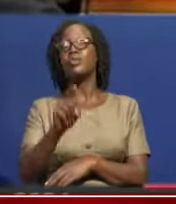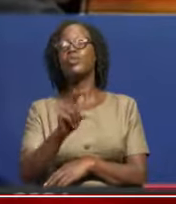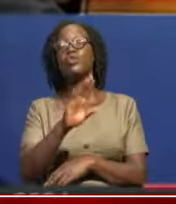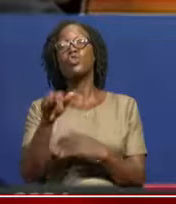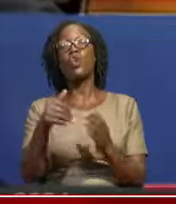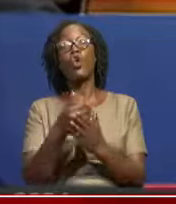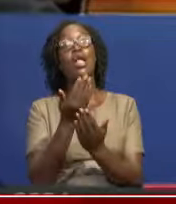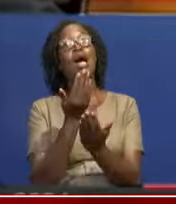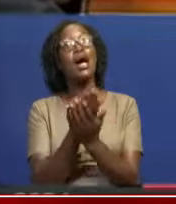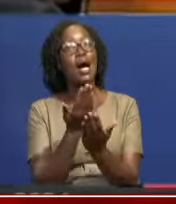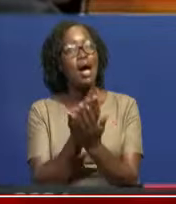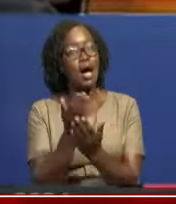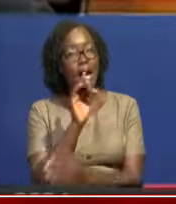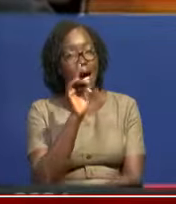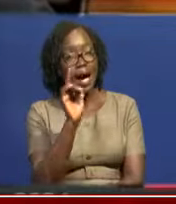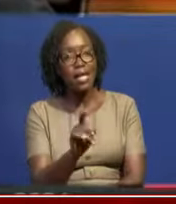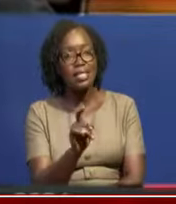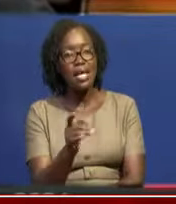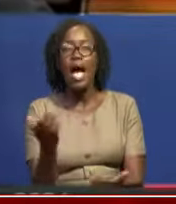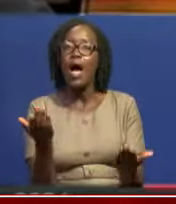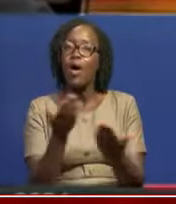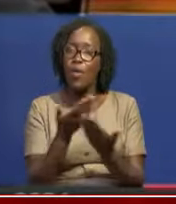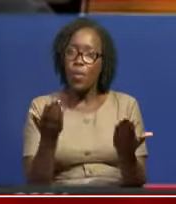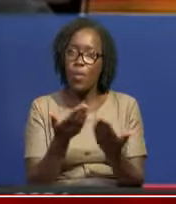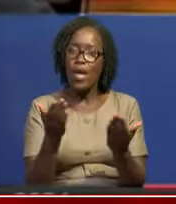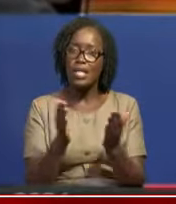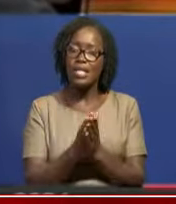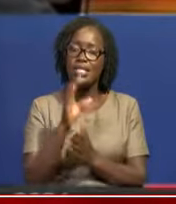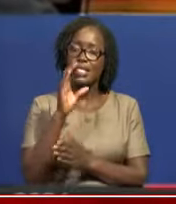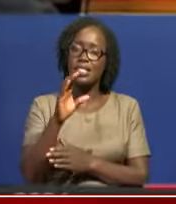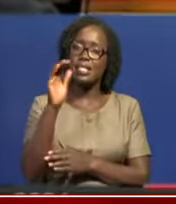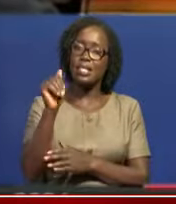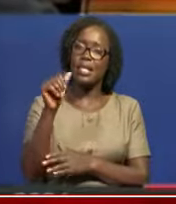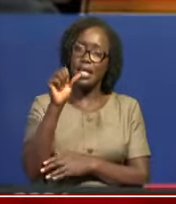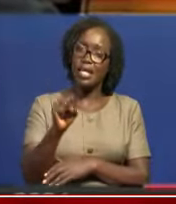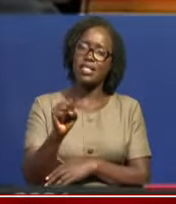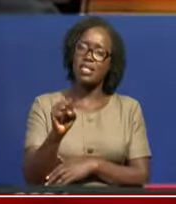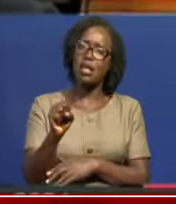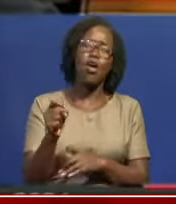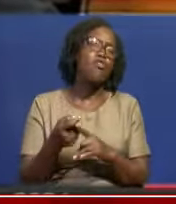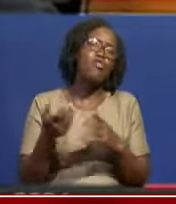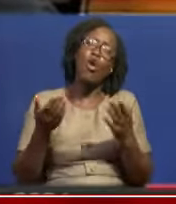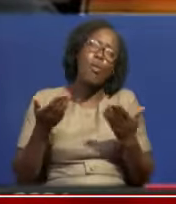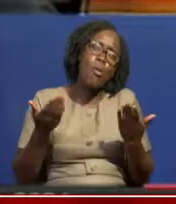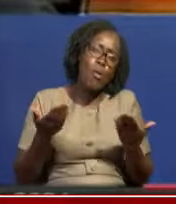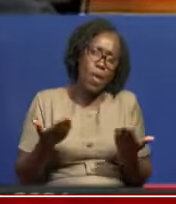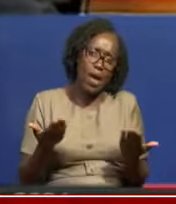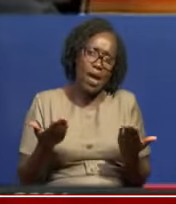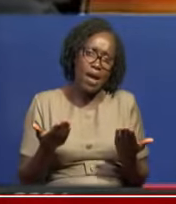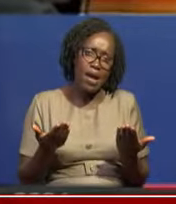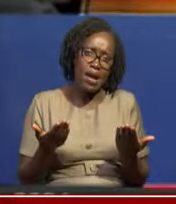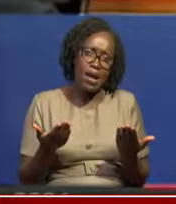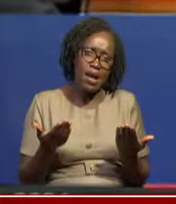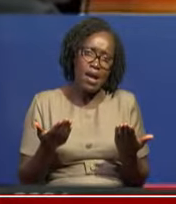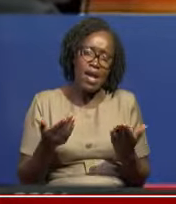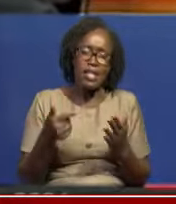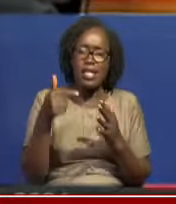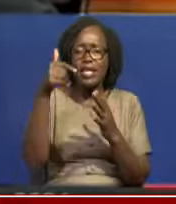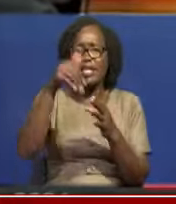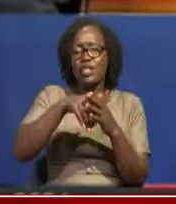of us are begging to ask, where does the Chief Administrative Secretary fall in the architecture